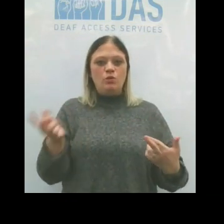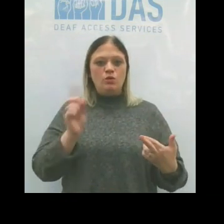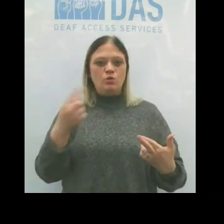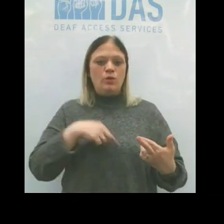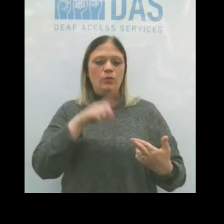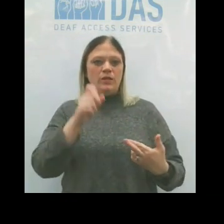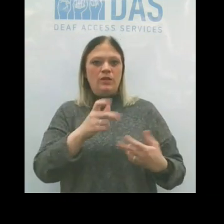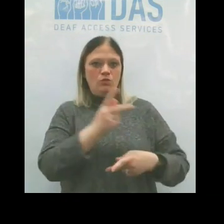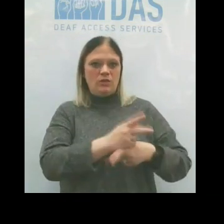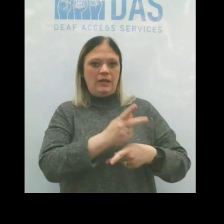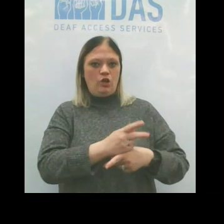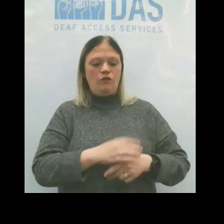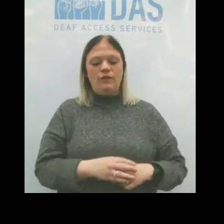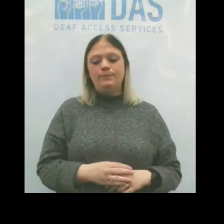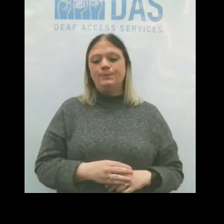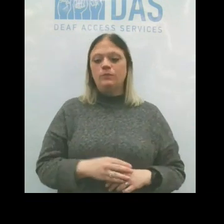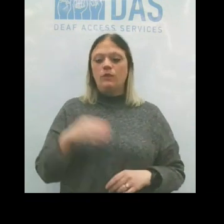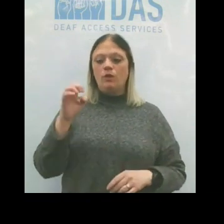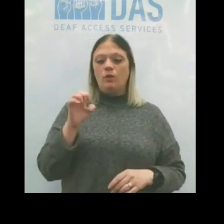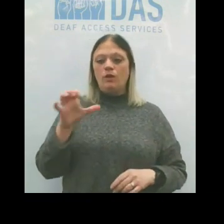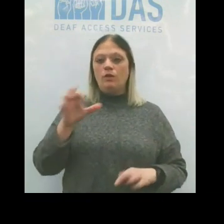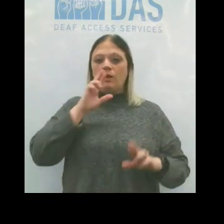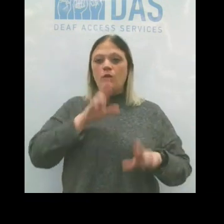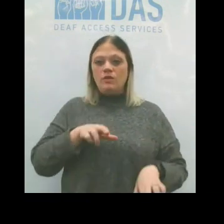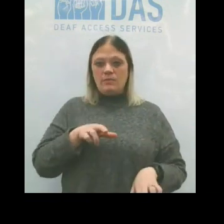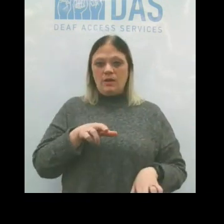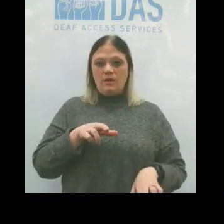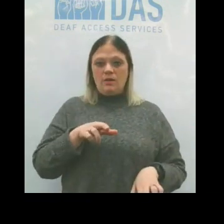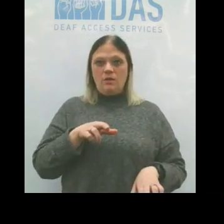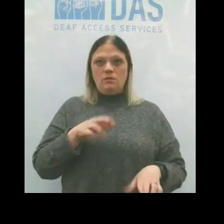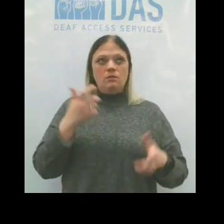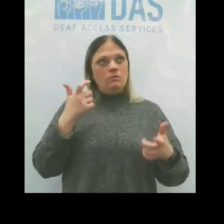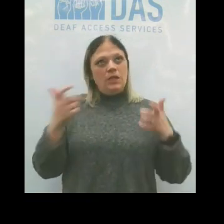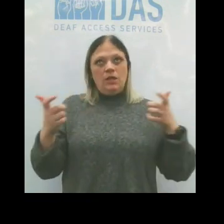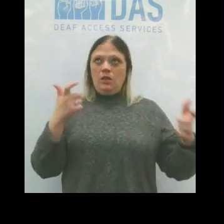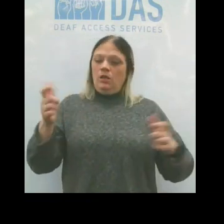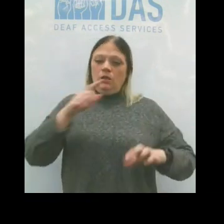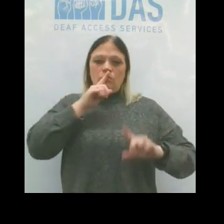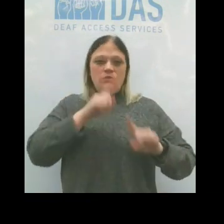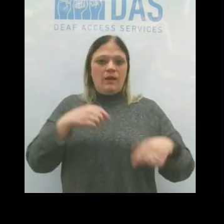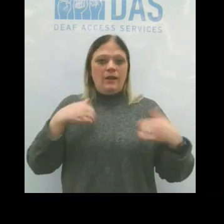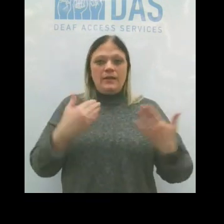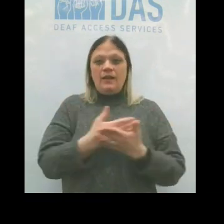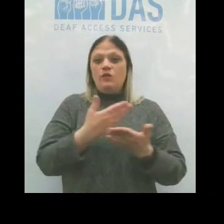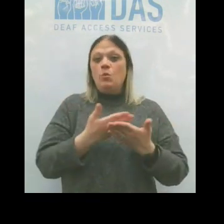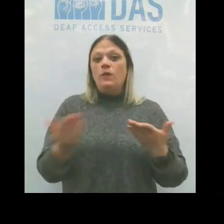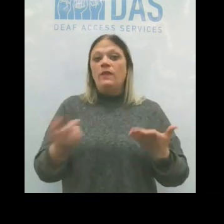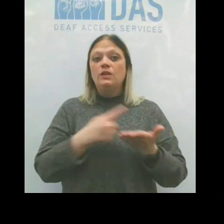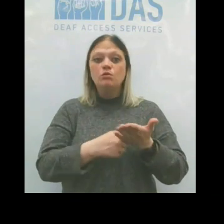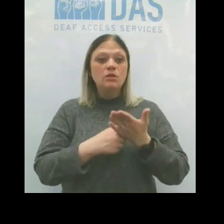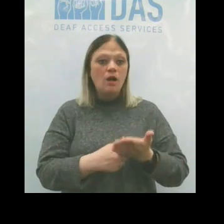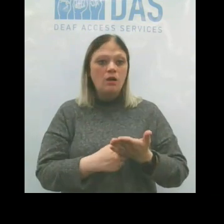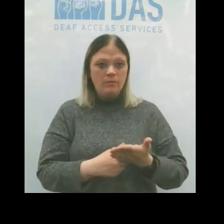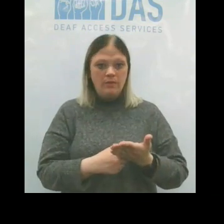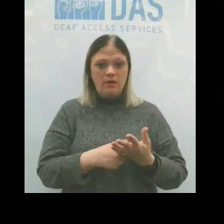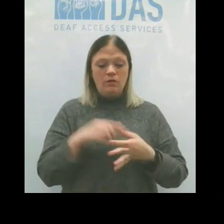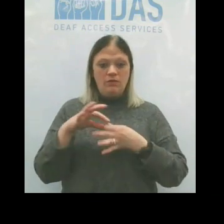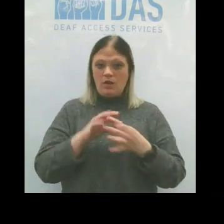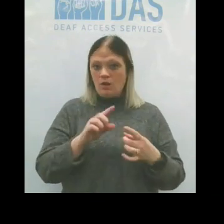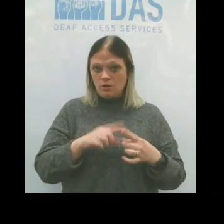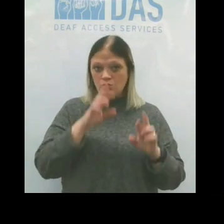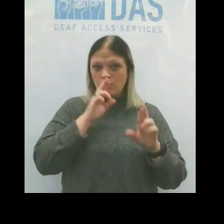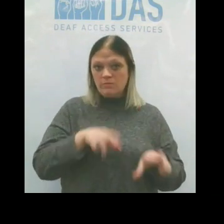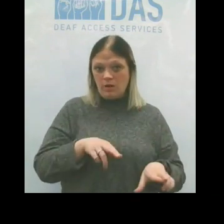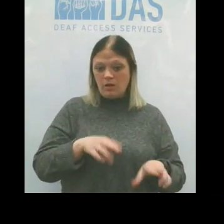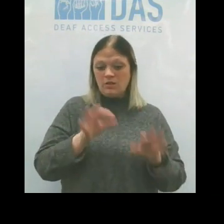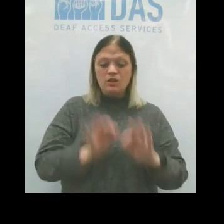communities. Now, Erie County responds. We continue to do a tremendous response, and we got some new things to talk about with regards to response today that I think is